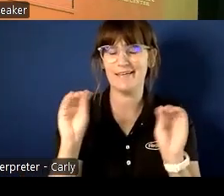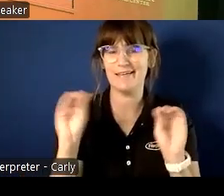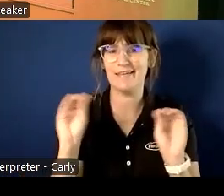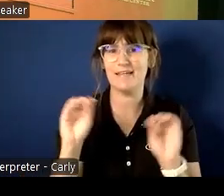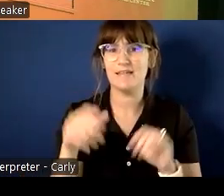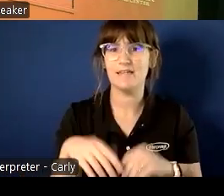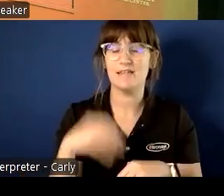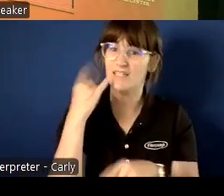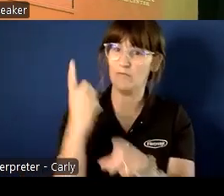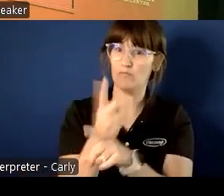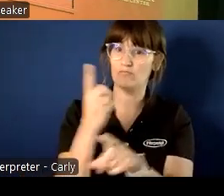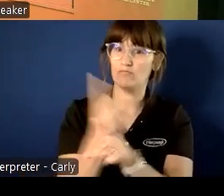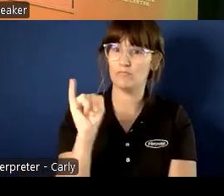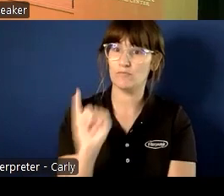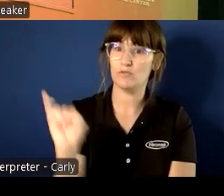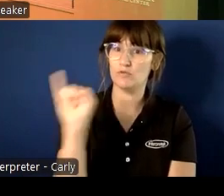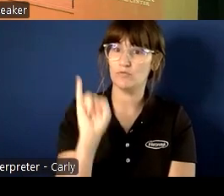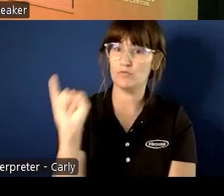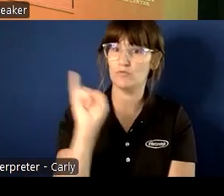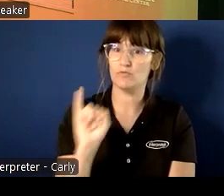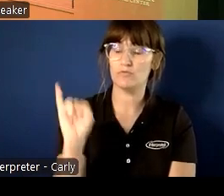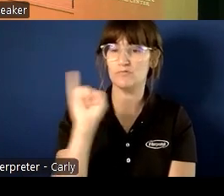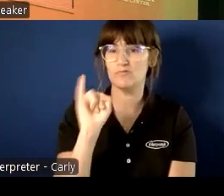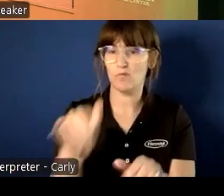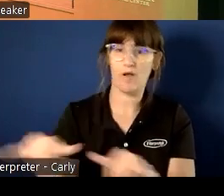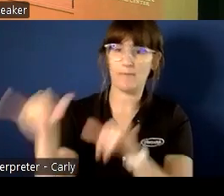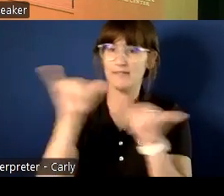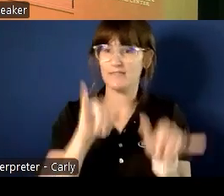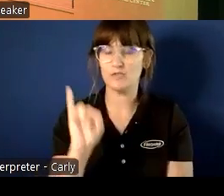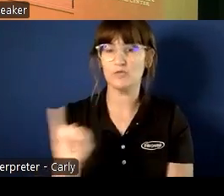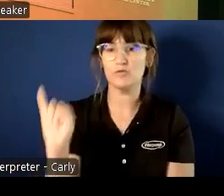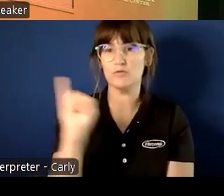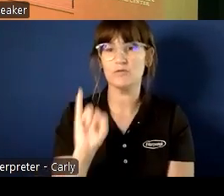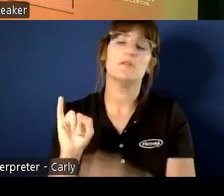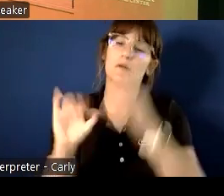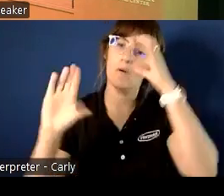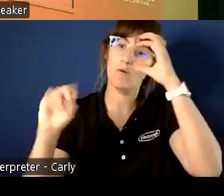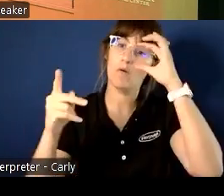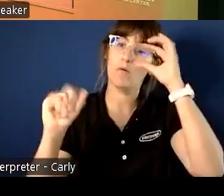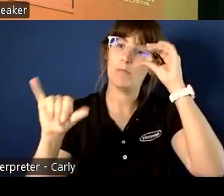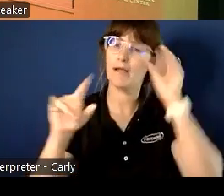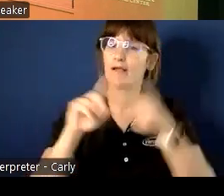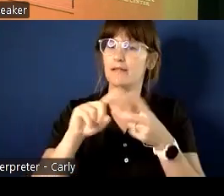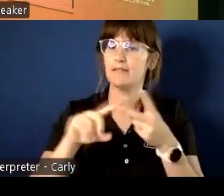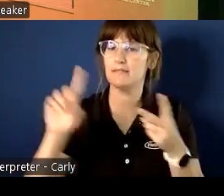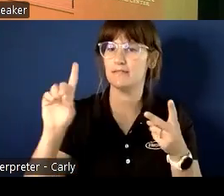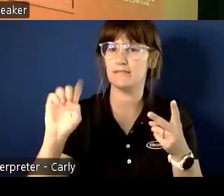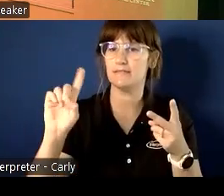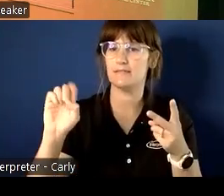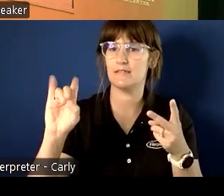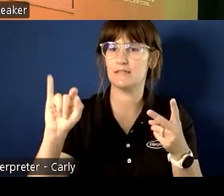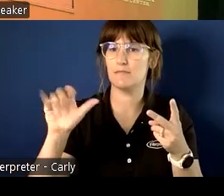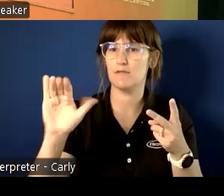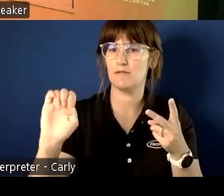commercial insurance, like the ones that you usually have, there is a copay and deductible, right? But even then, they're